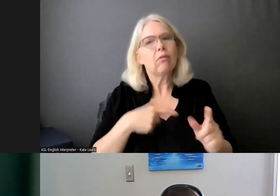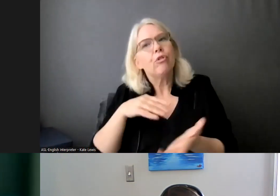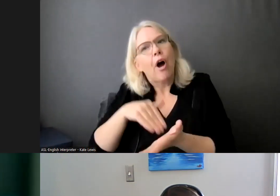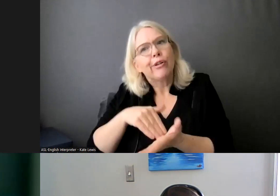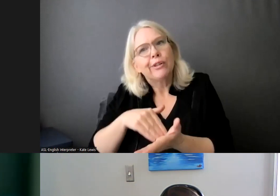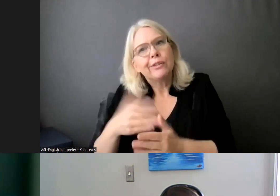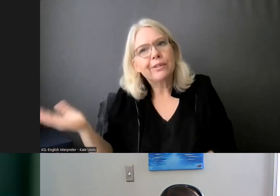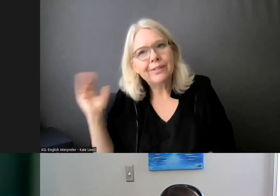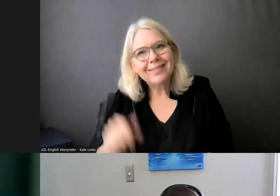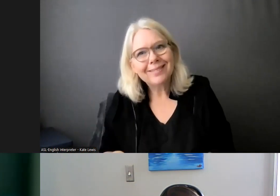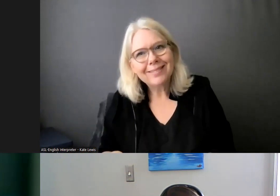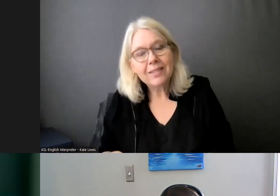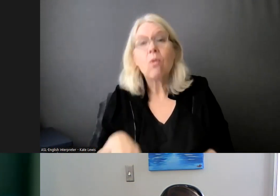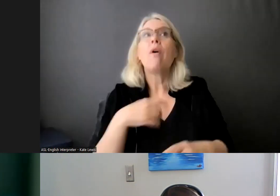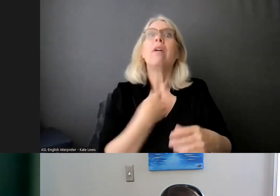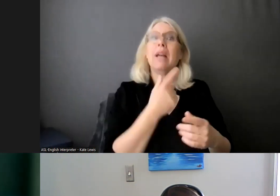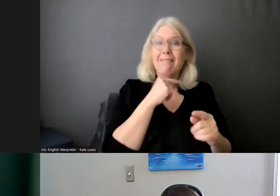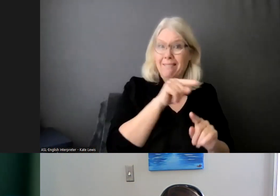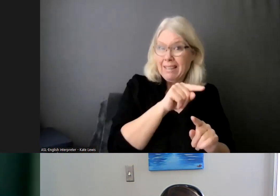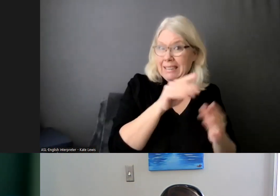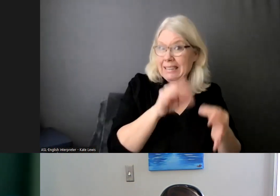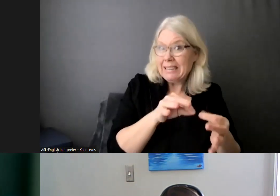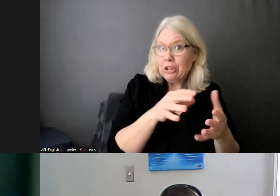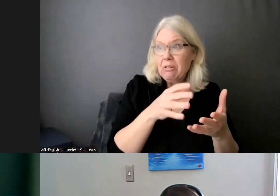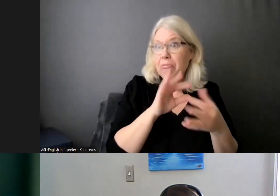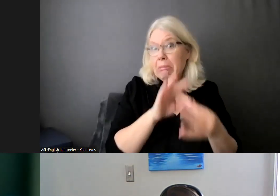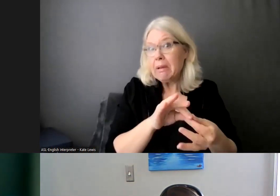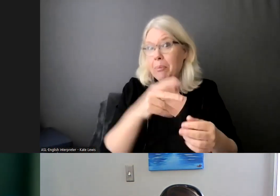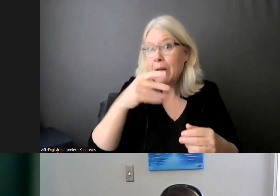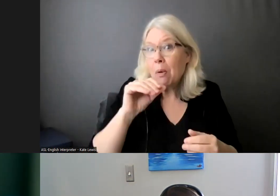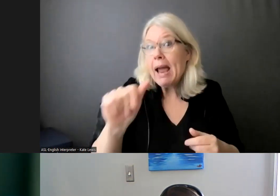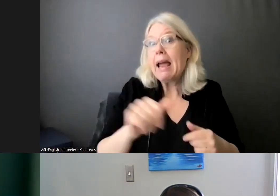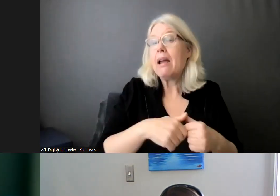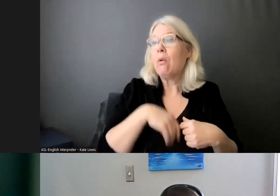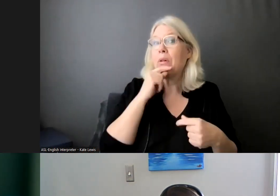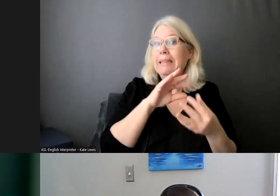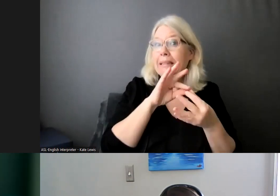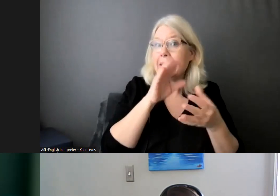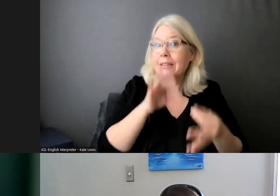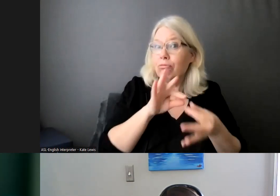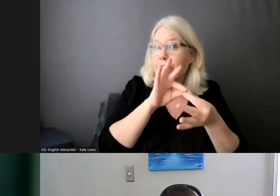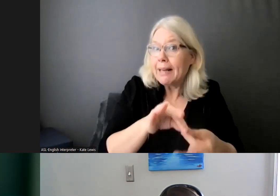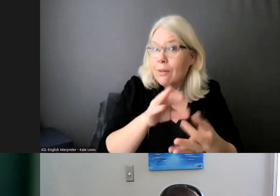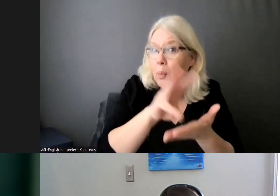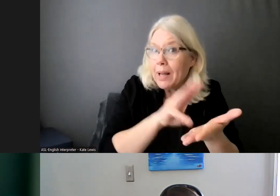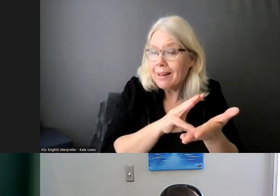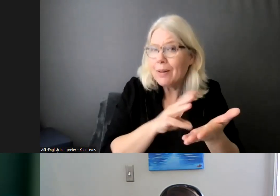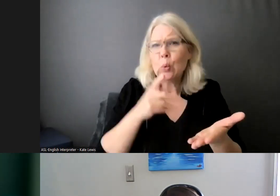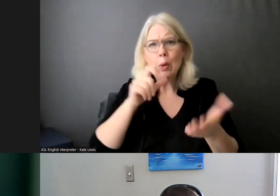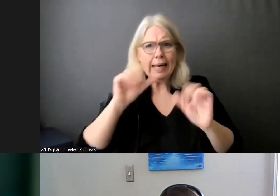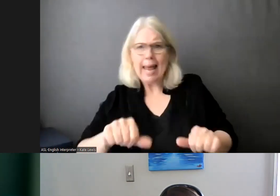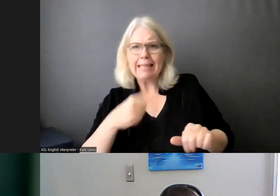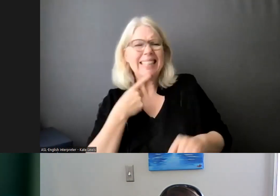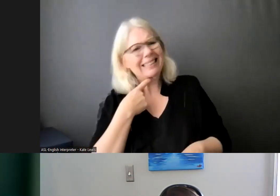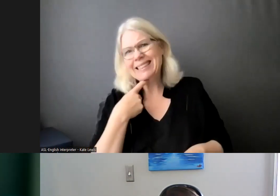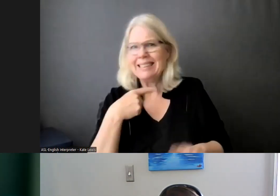doing a will or a power of attorney. So it depends very specifically on what type of capacity you're looking at. So